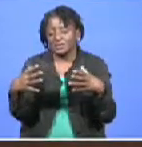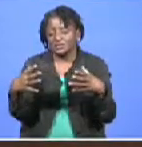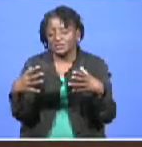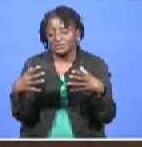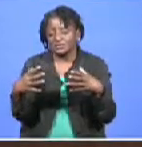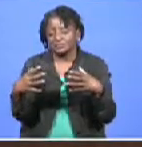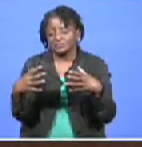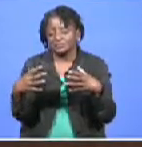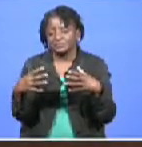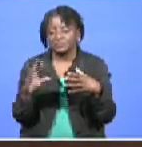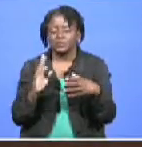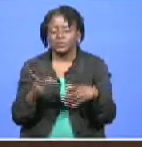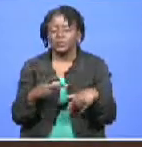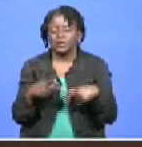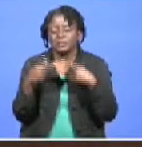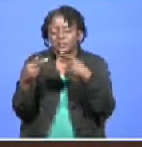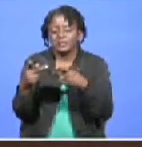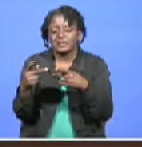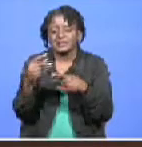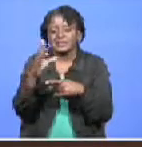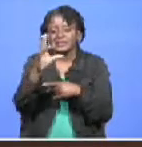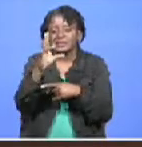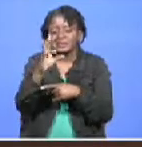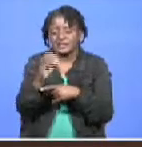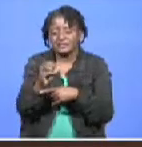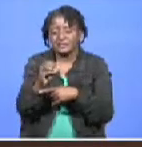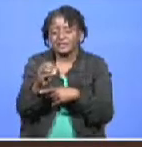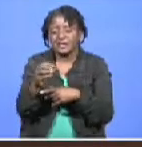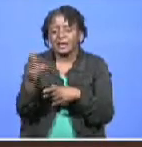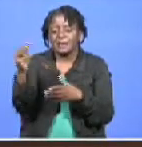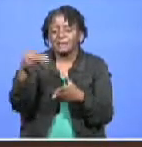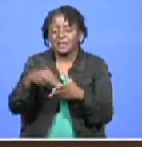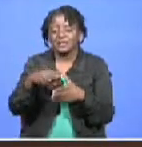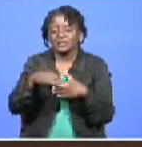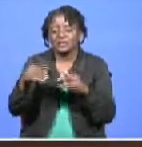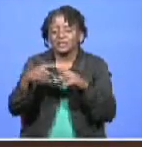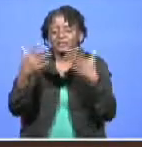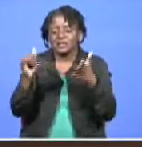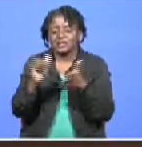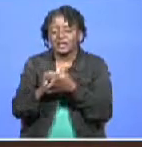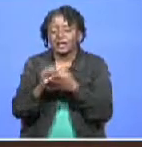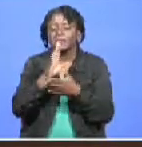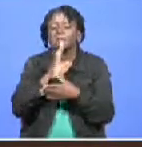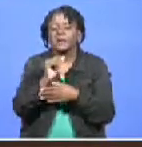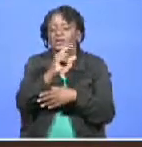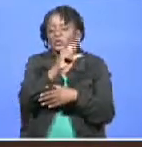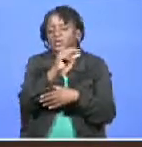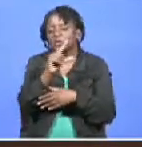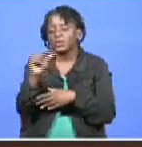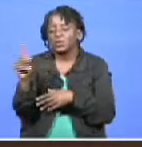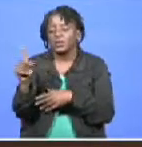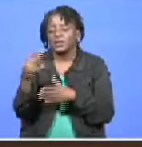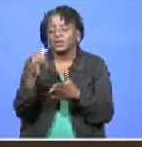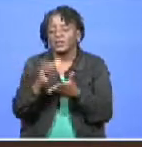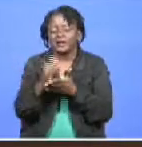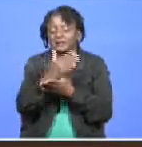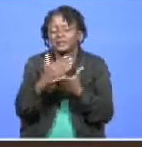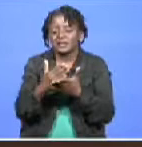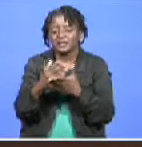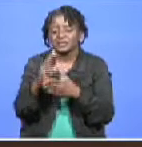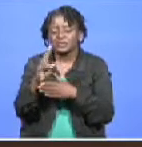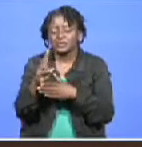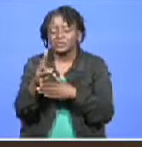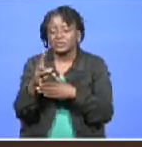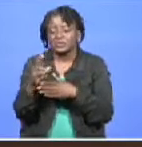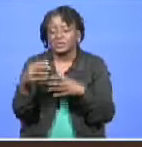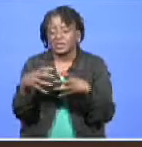We are allocating $70 million to be able to complete that by 2021. And that Phase 2 expansion of Wärtsilä